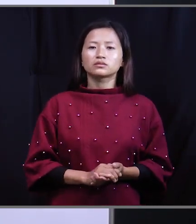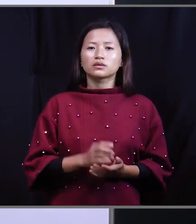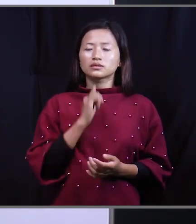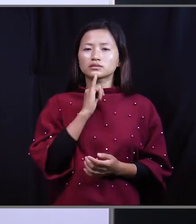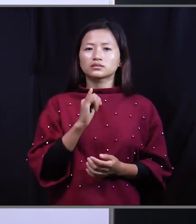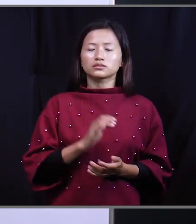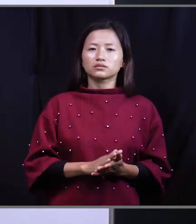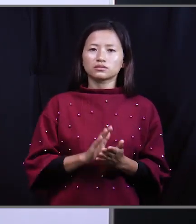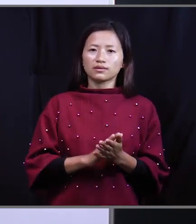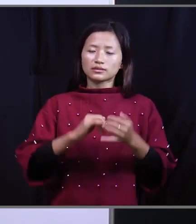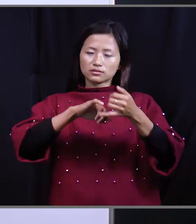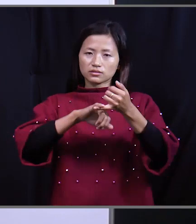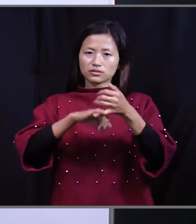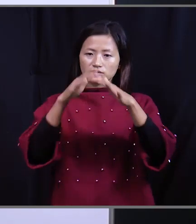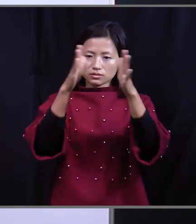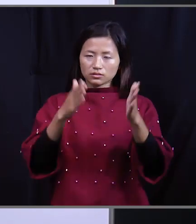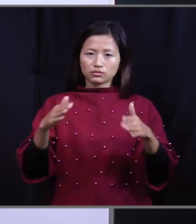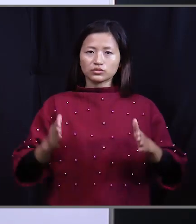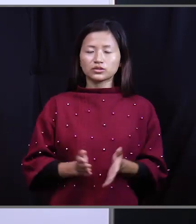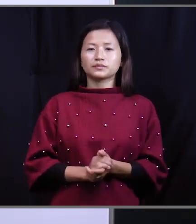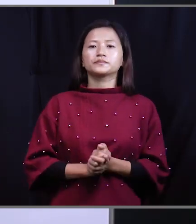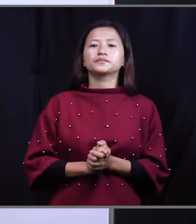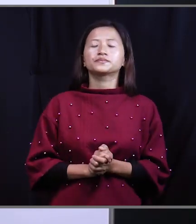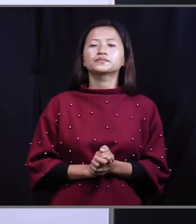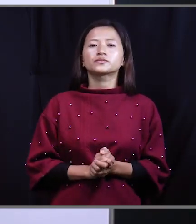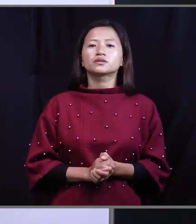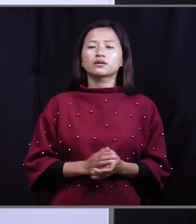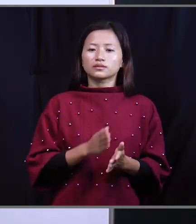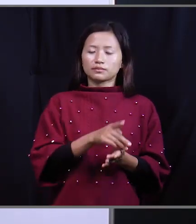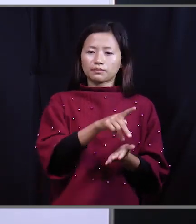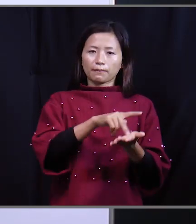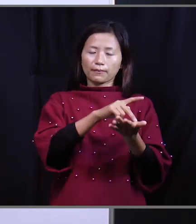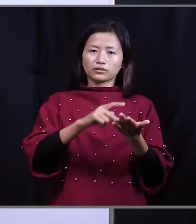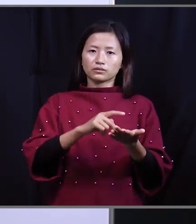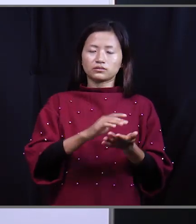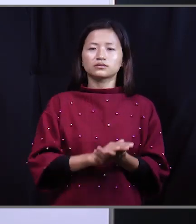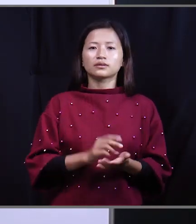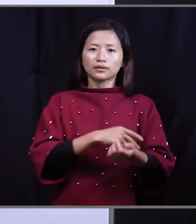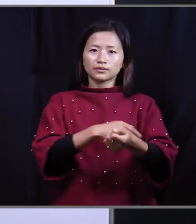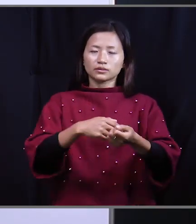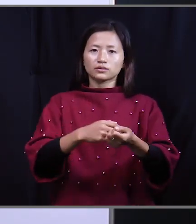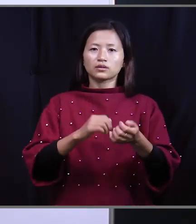is X-shaped structure, and that particular name is called chiasmata.